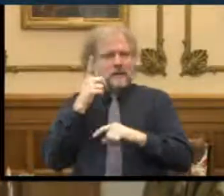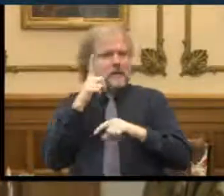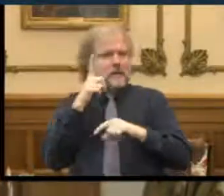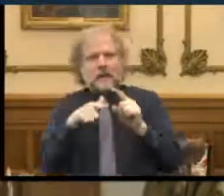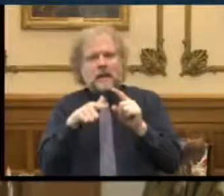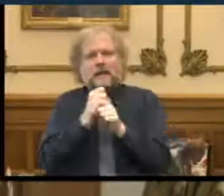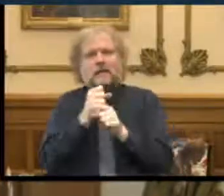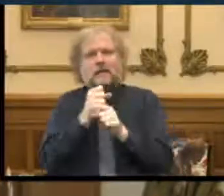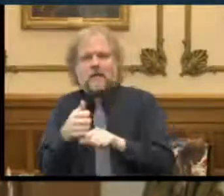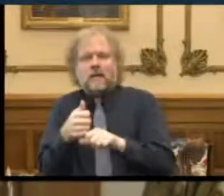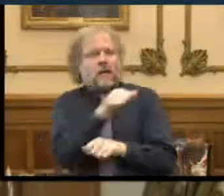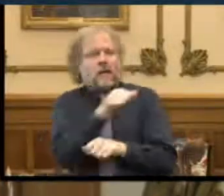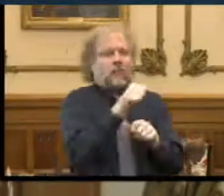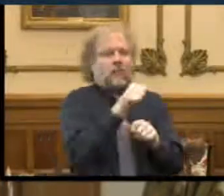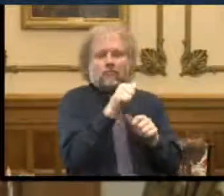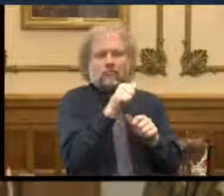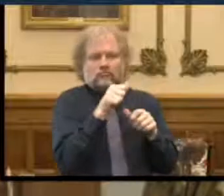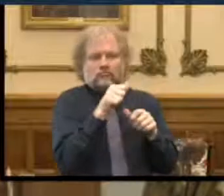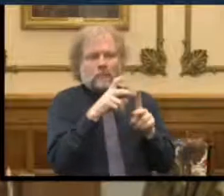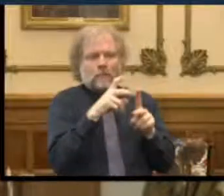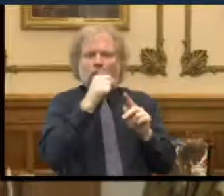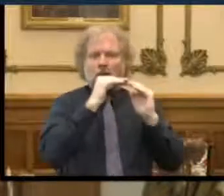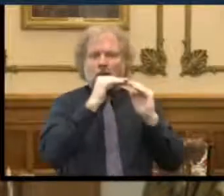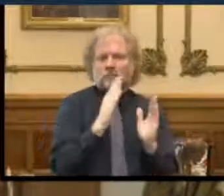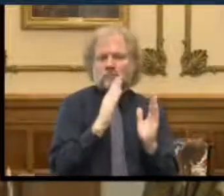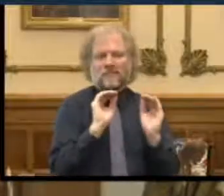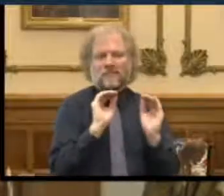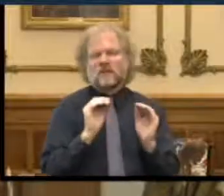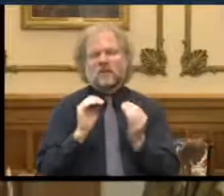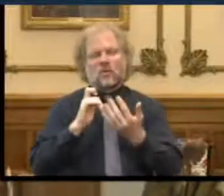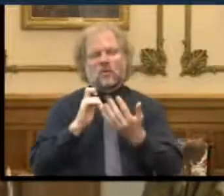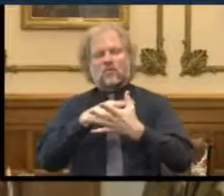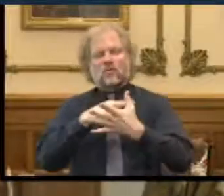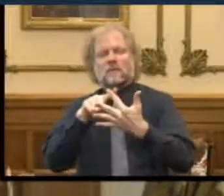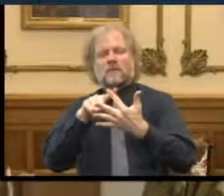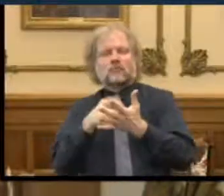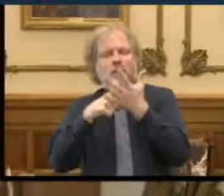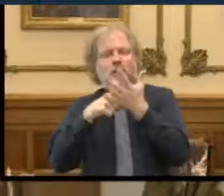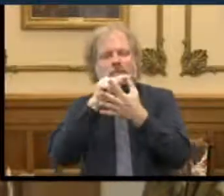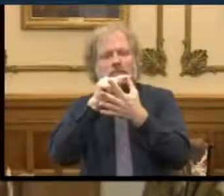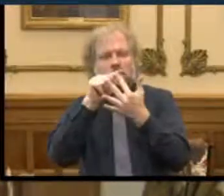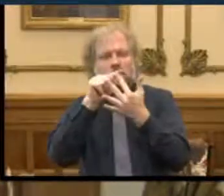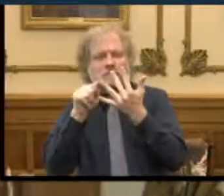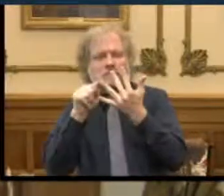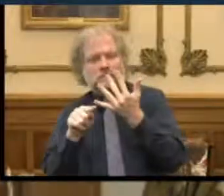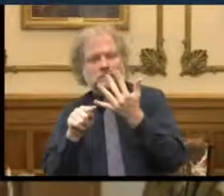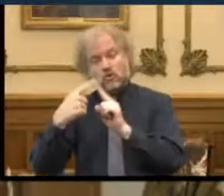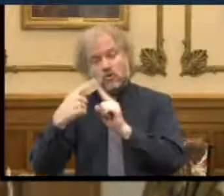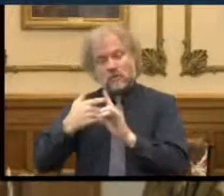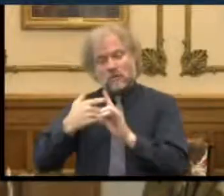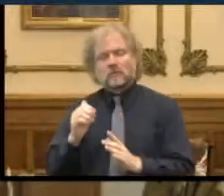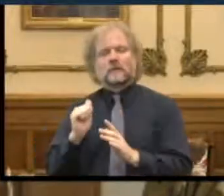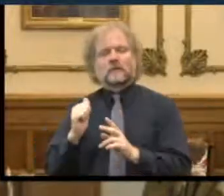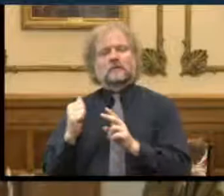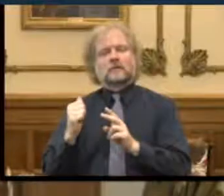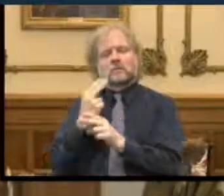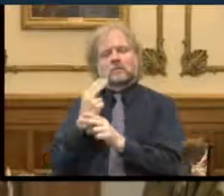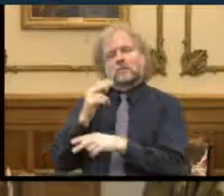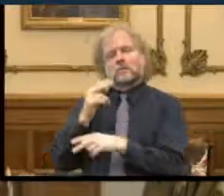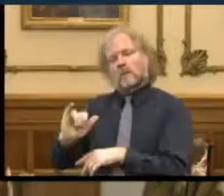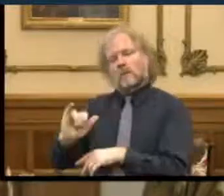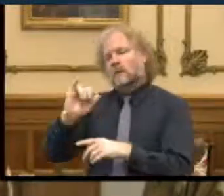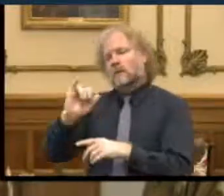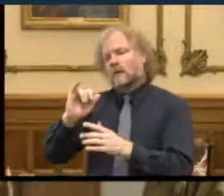of housing opportunities available to them. So those are the 5 criteria for renters to be eligible for